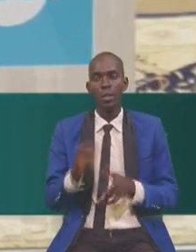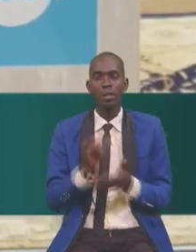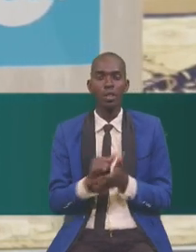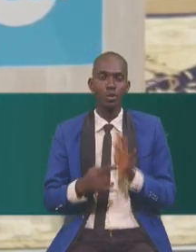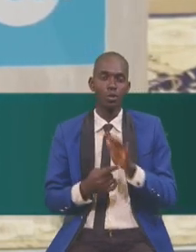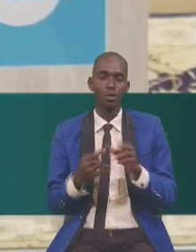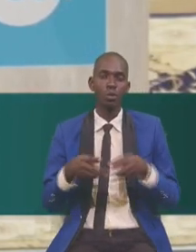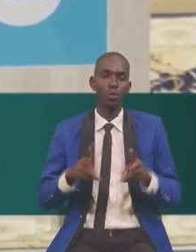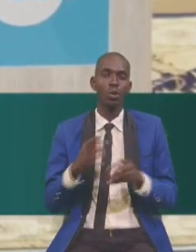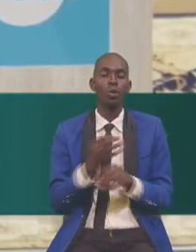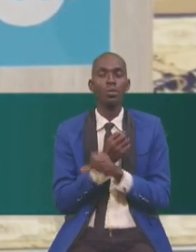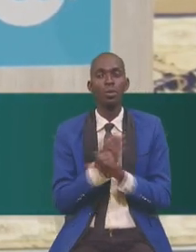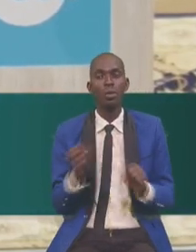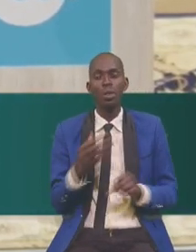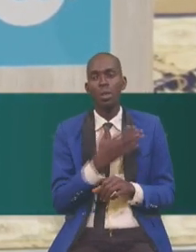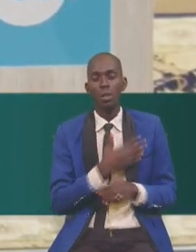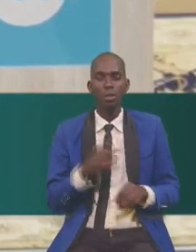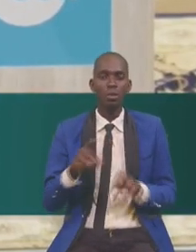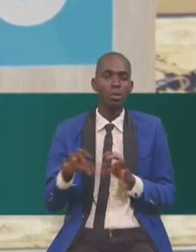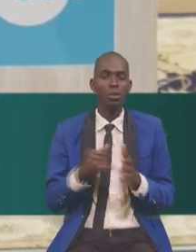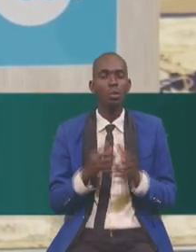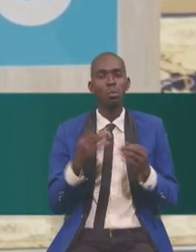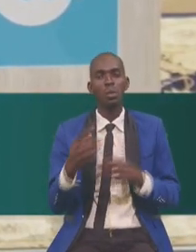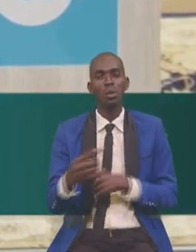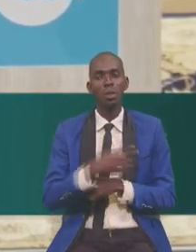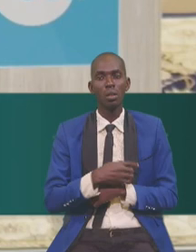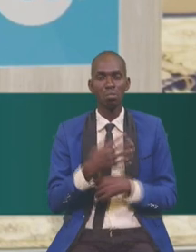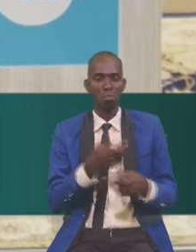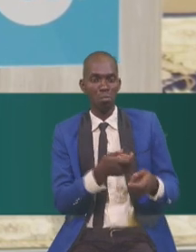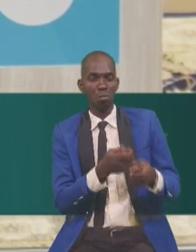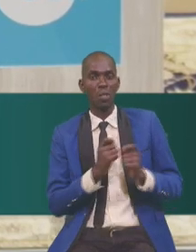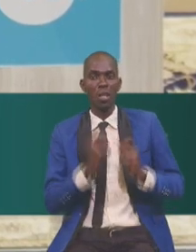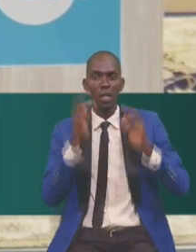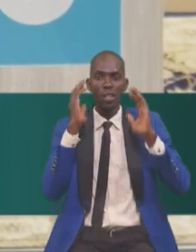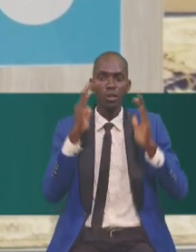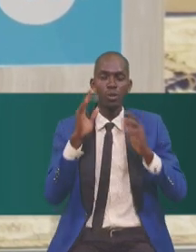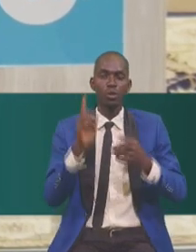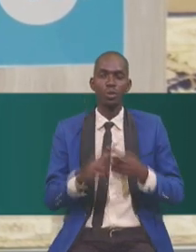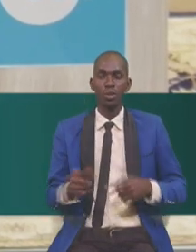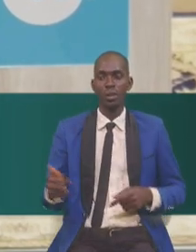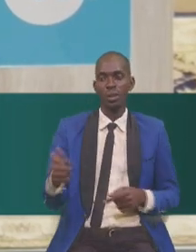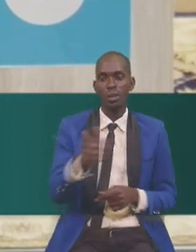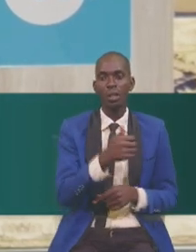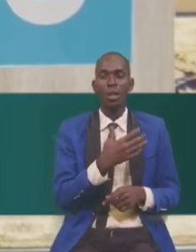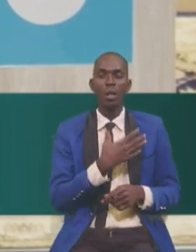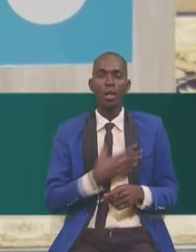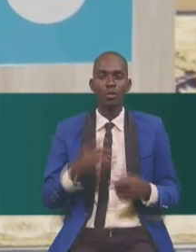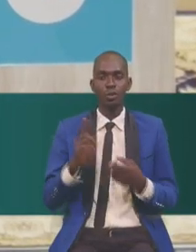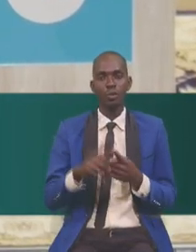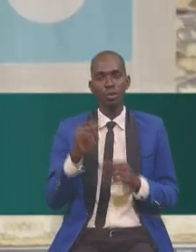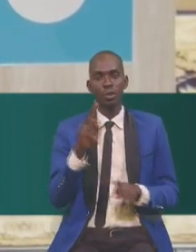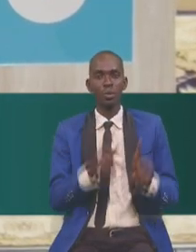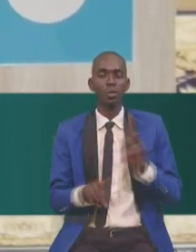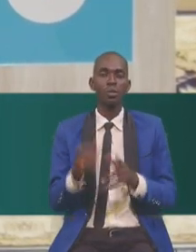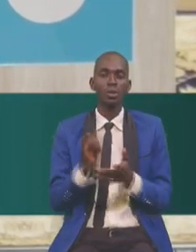of salvation. And she did that many, many days, attracting attention to herself and to the people